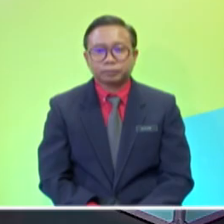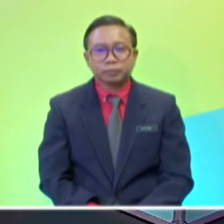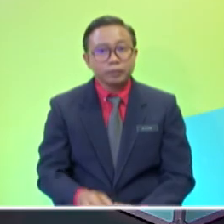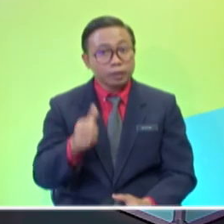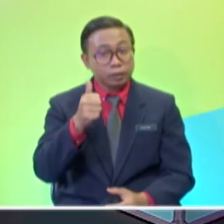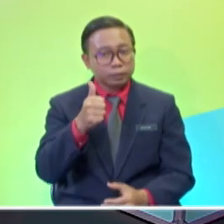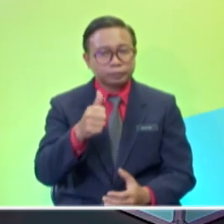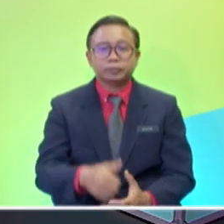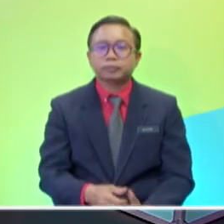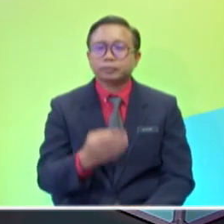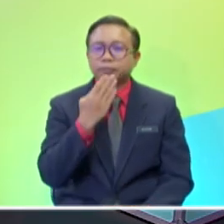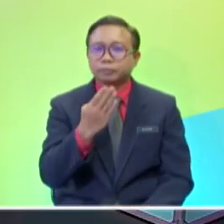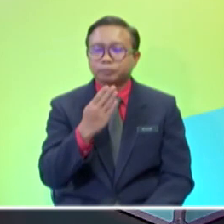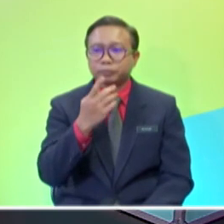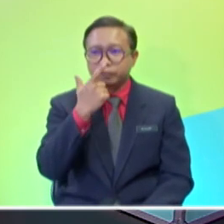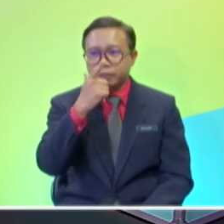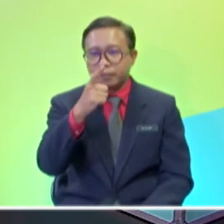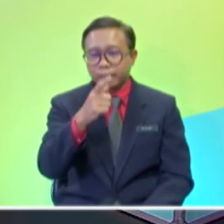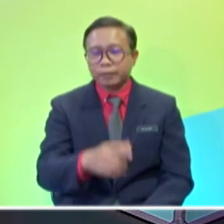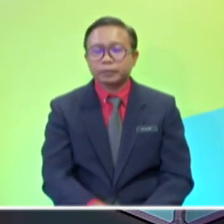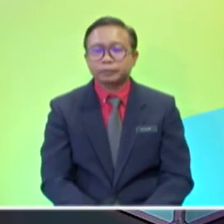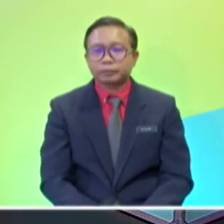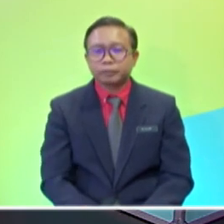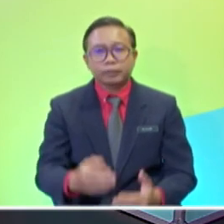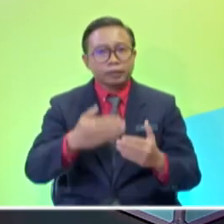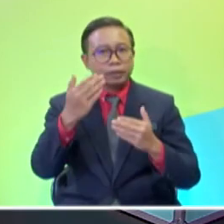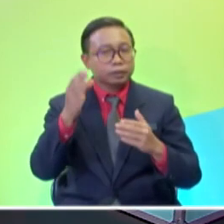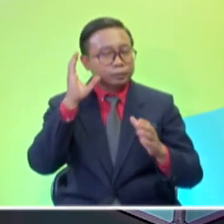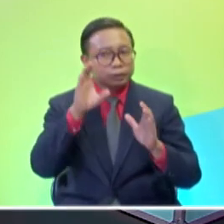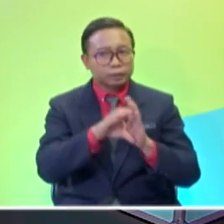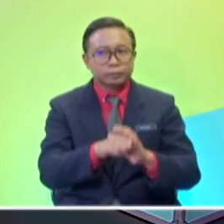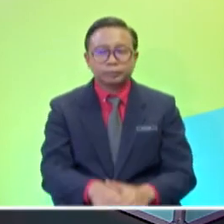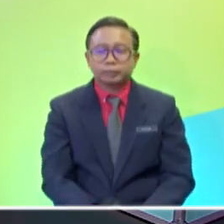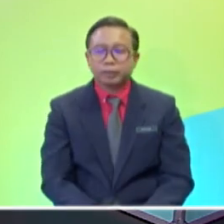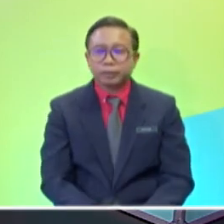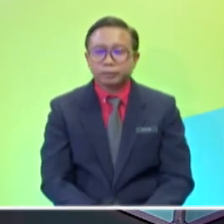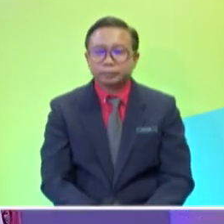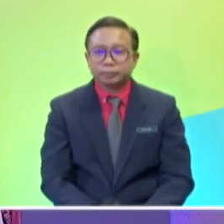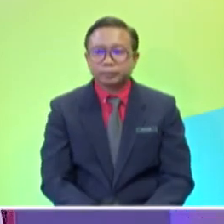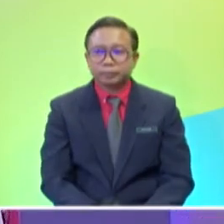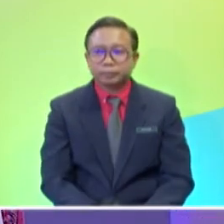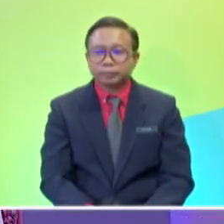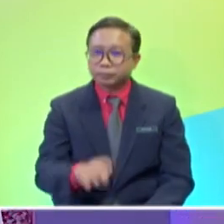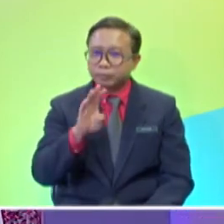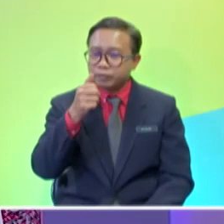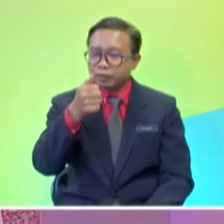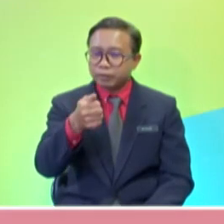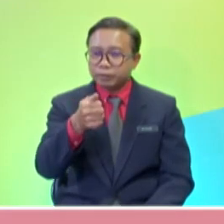Thank you so much, Ian. All Let's right. move on Welcome. to the next picture. Okay, and Okay. this is for you,